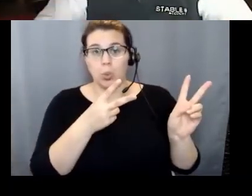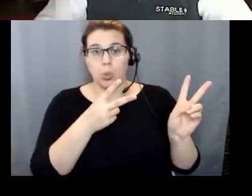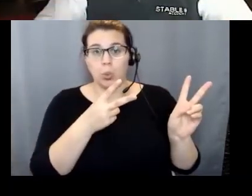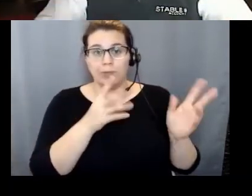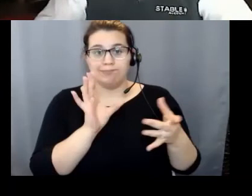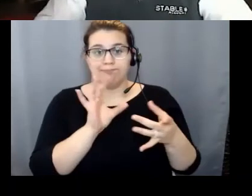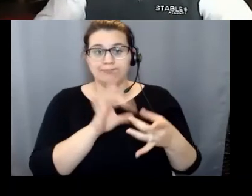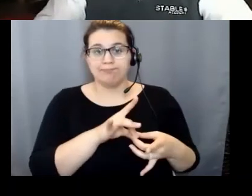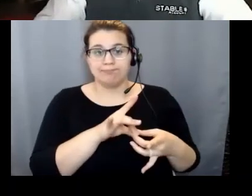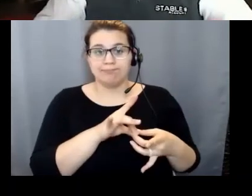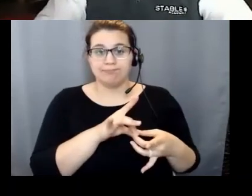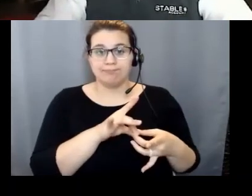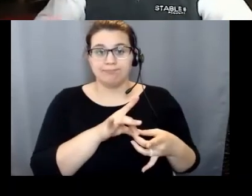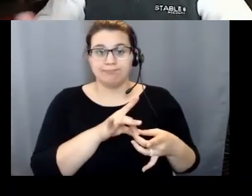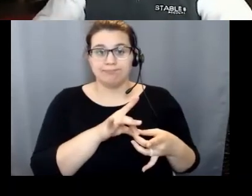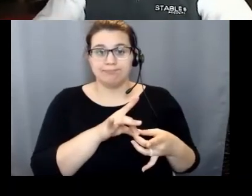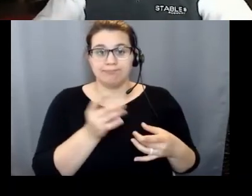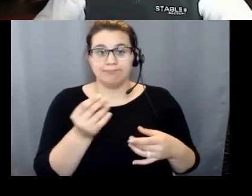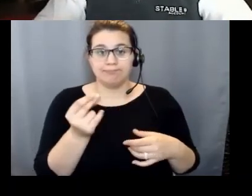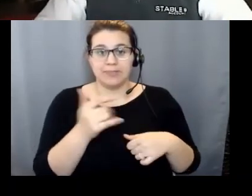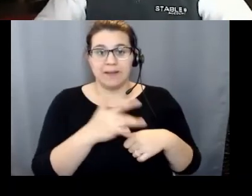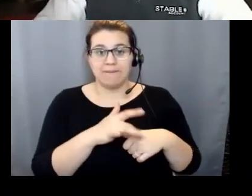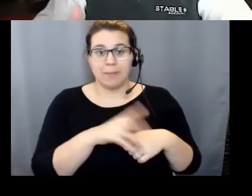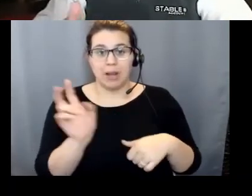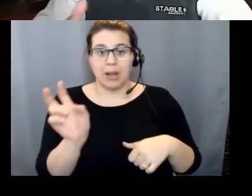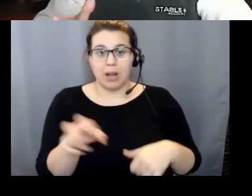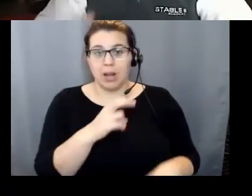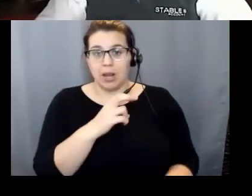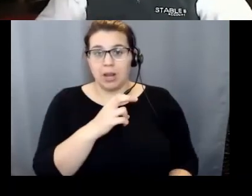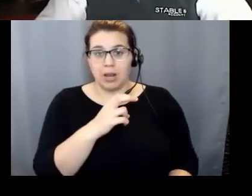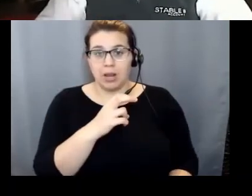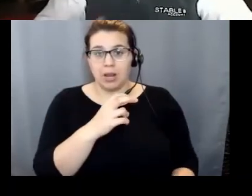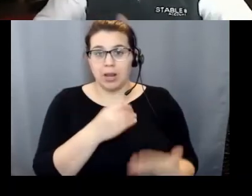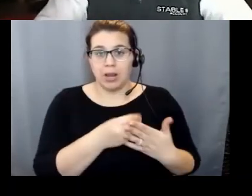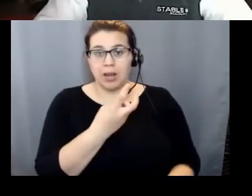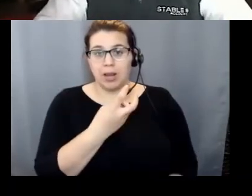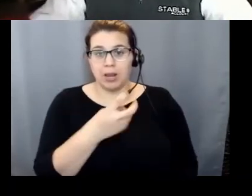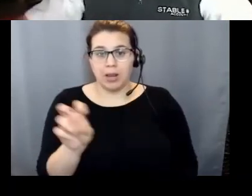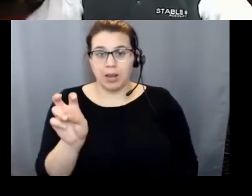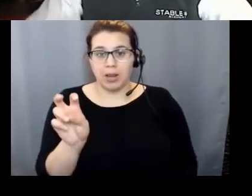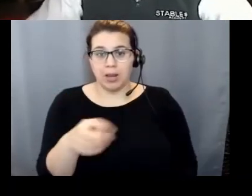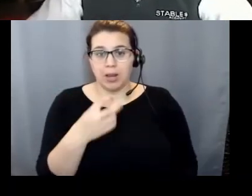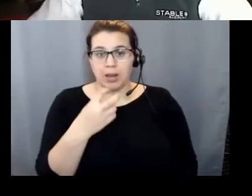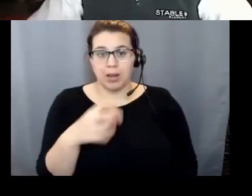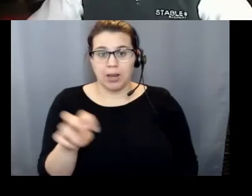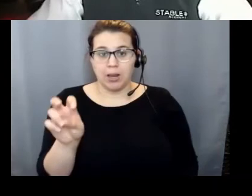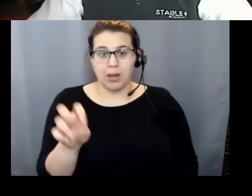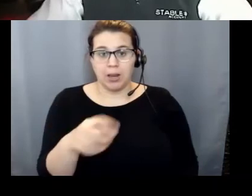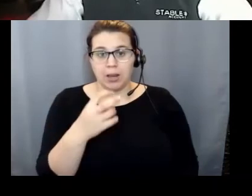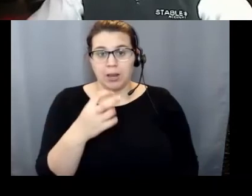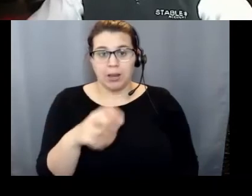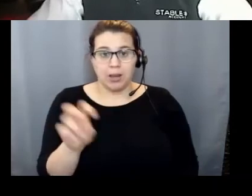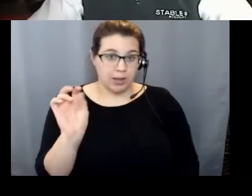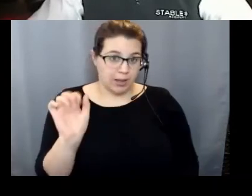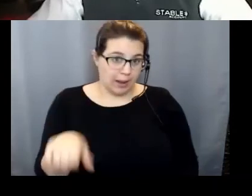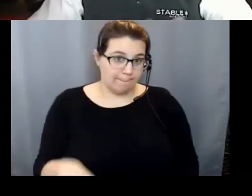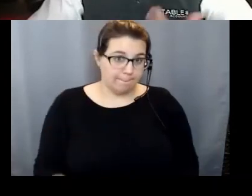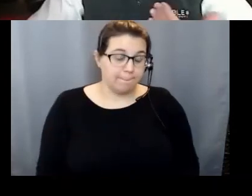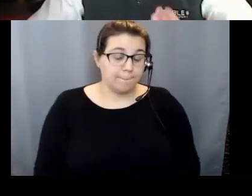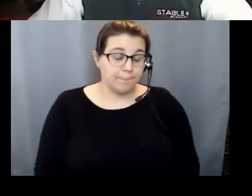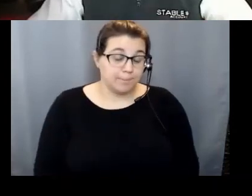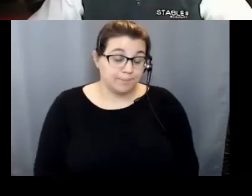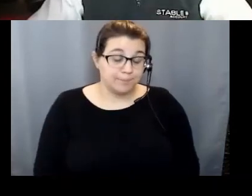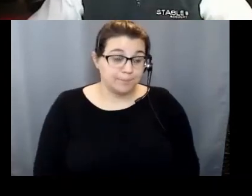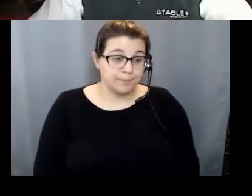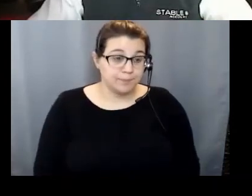immediately available to move money electronically between that account and your stable account.